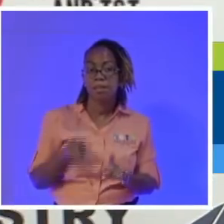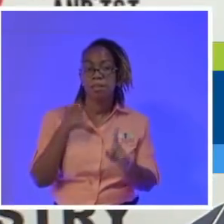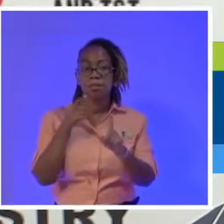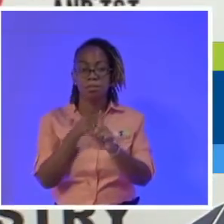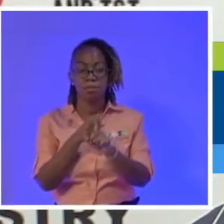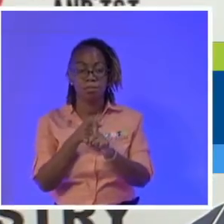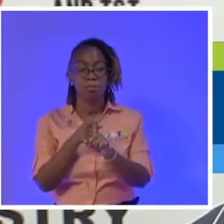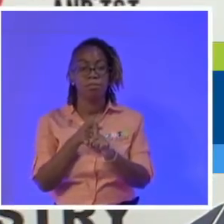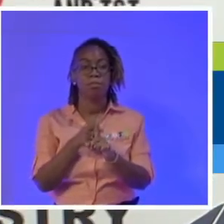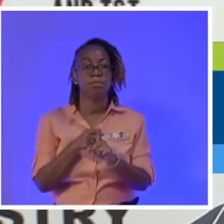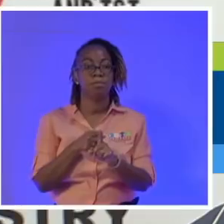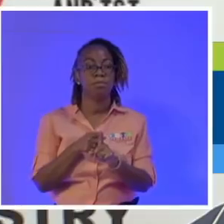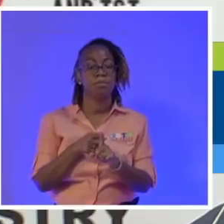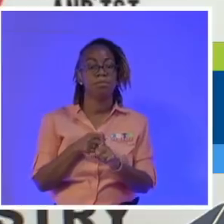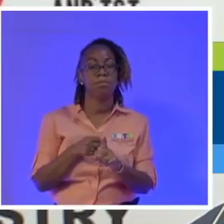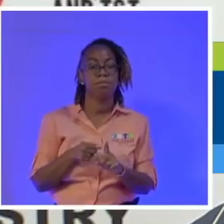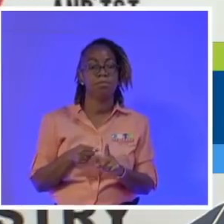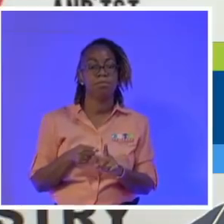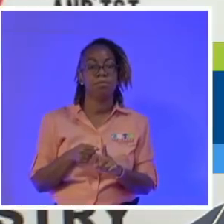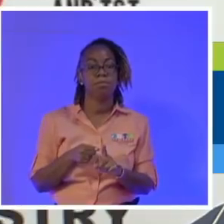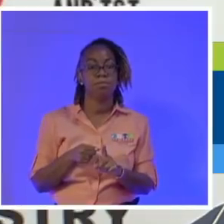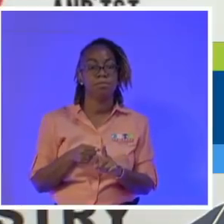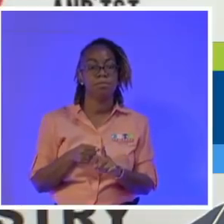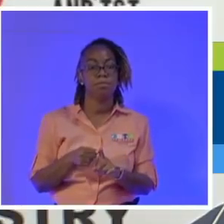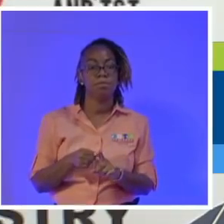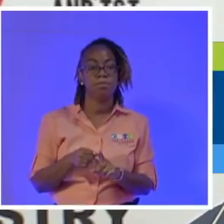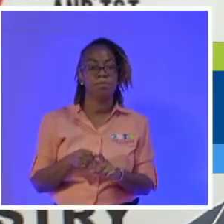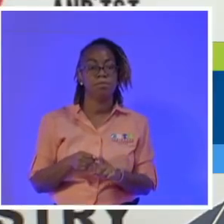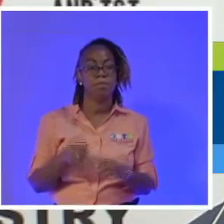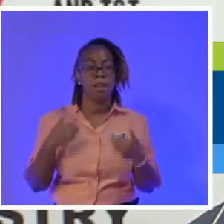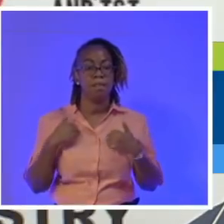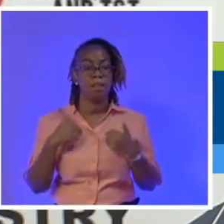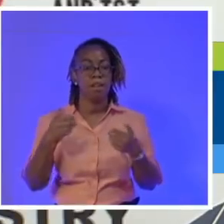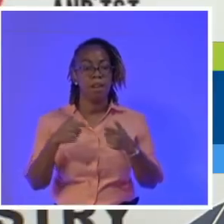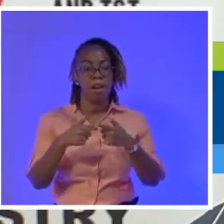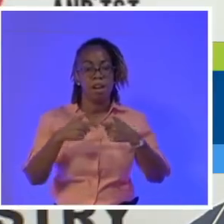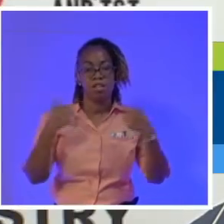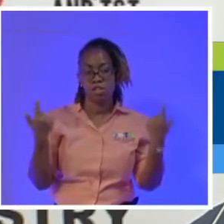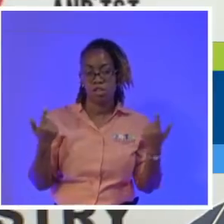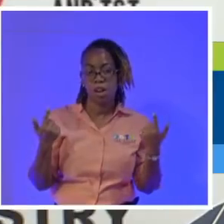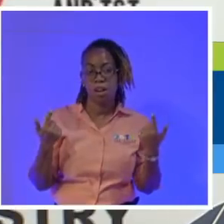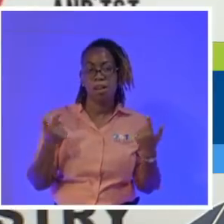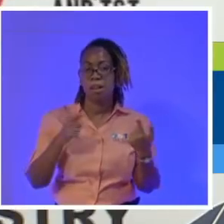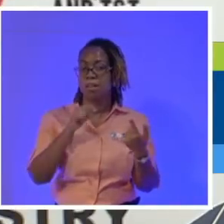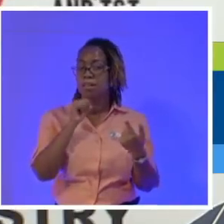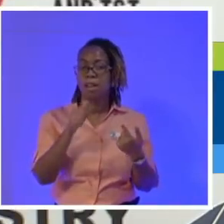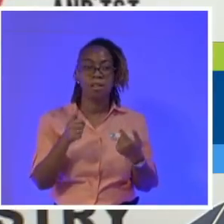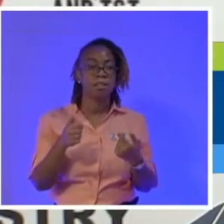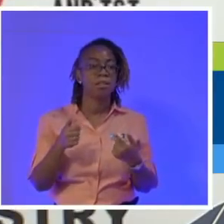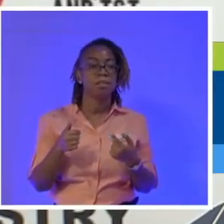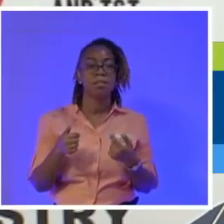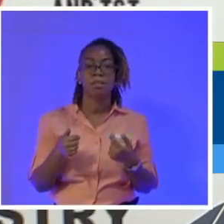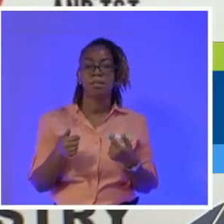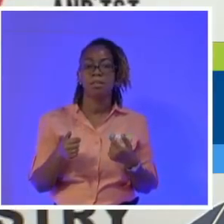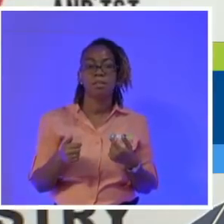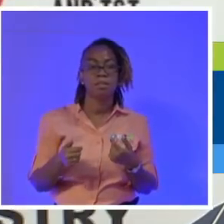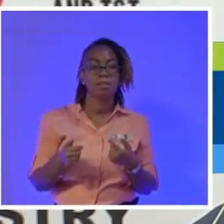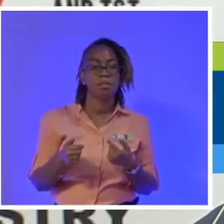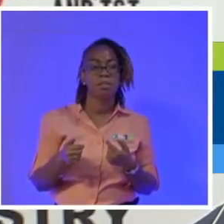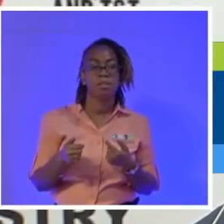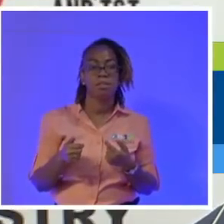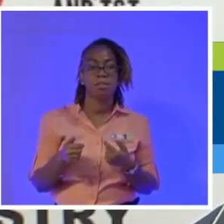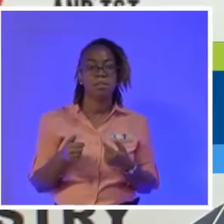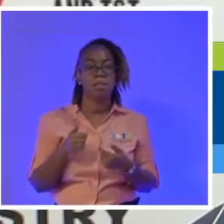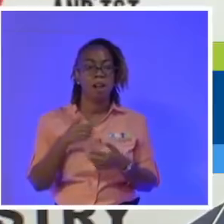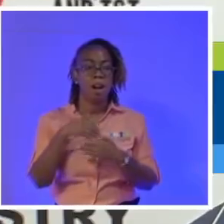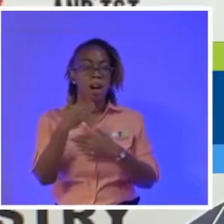has come down with any adverse event, not side effect, not necessarily pain